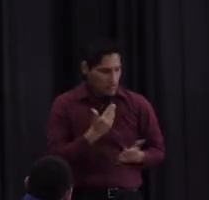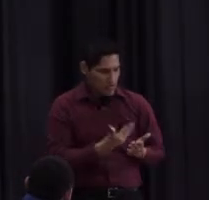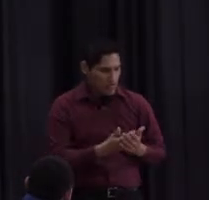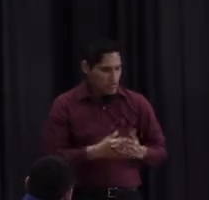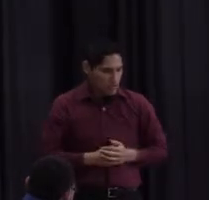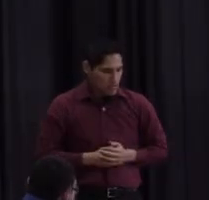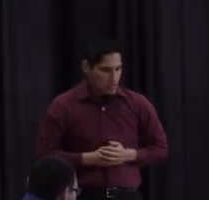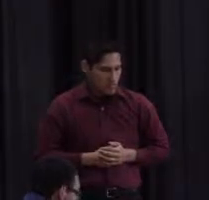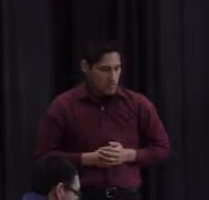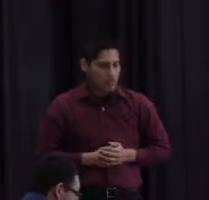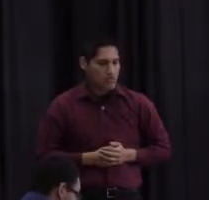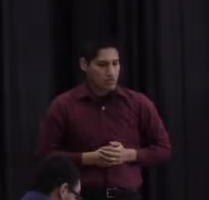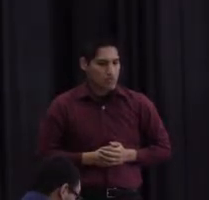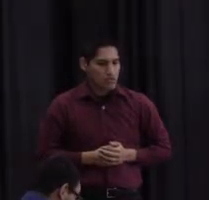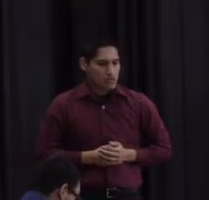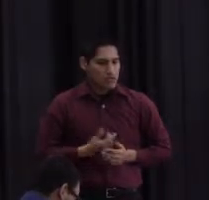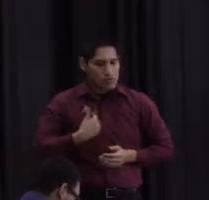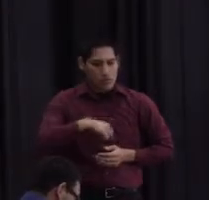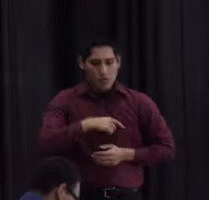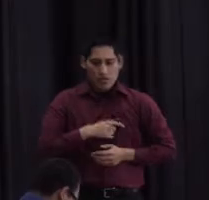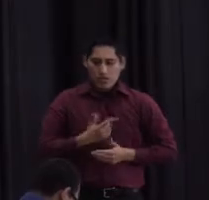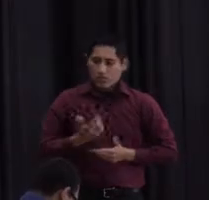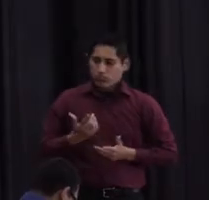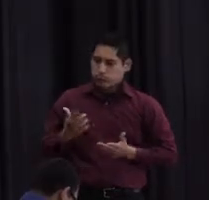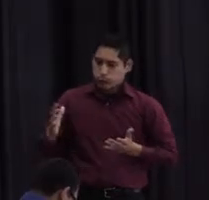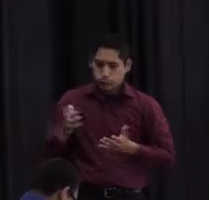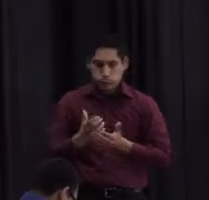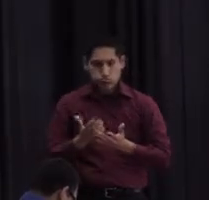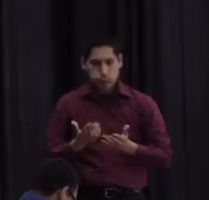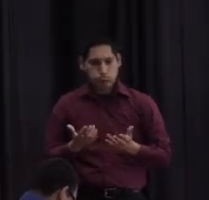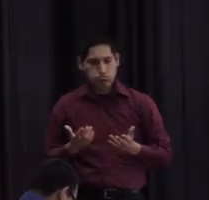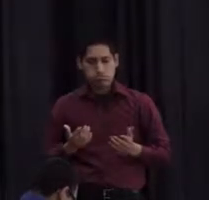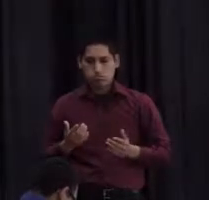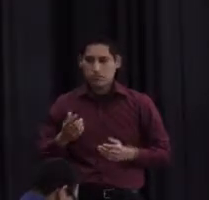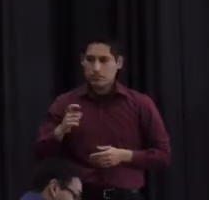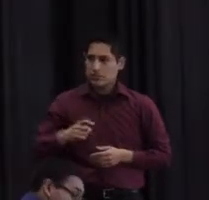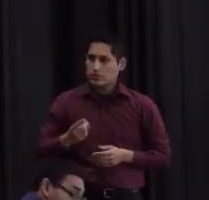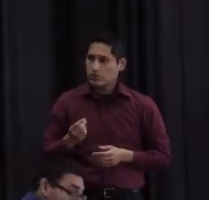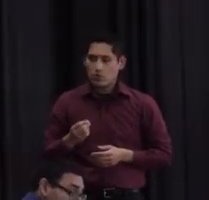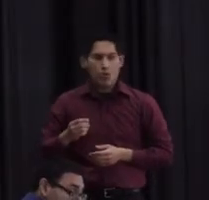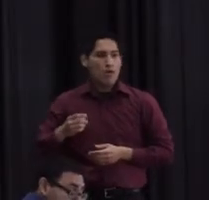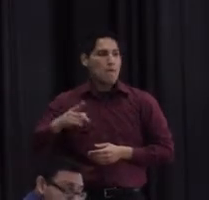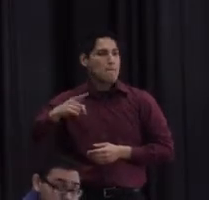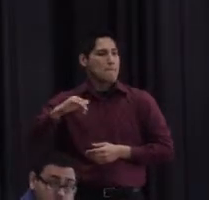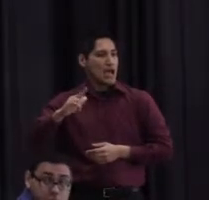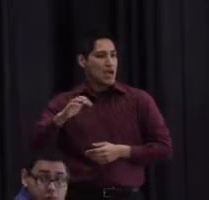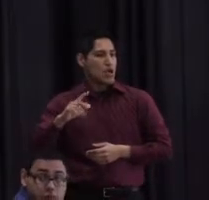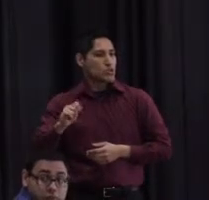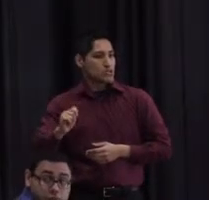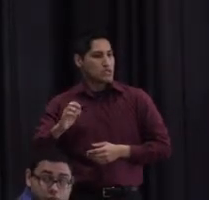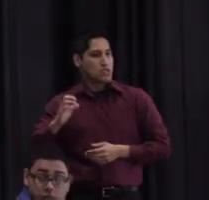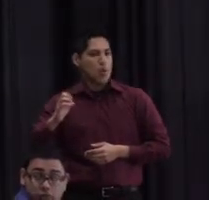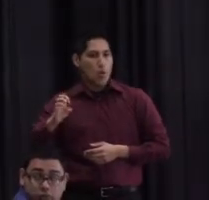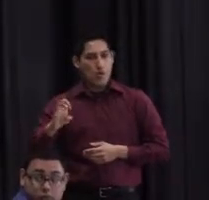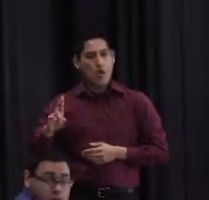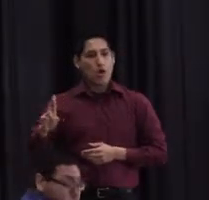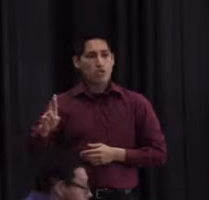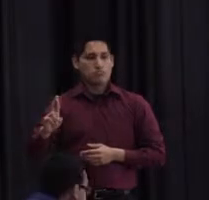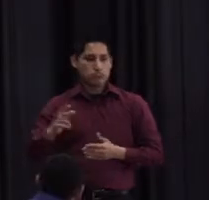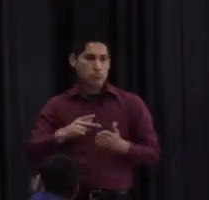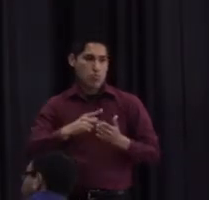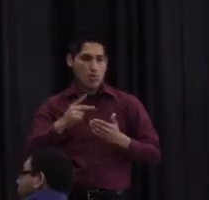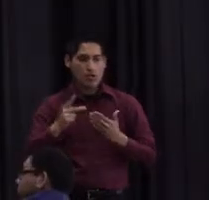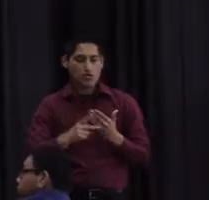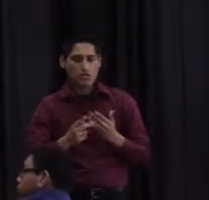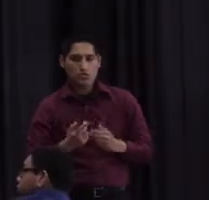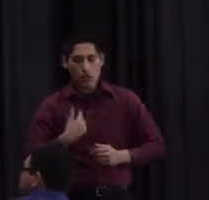And so we did a task force, and they said, we want to do a pilot OER project. So we